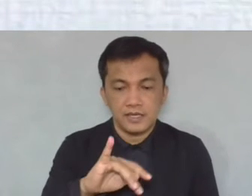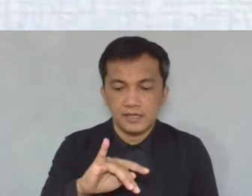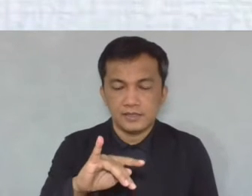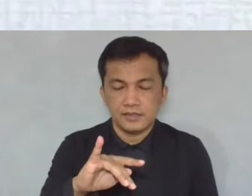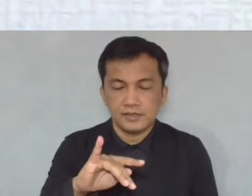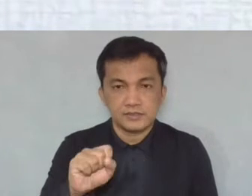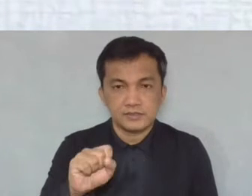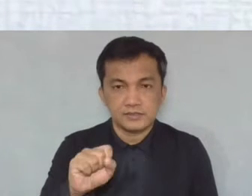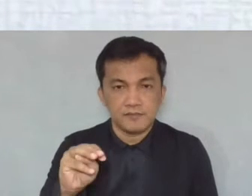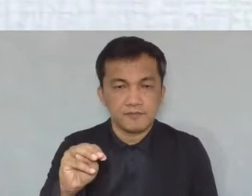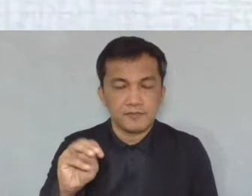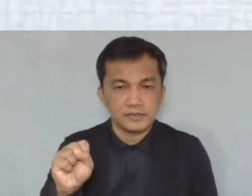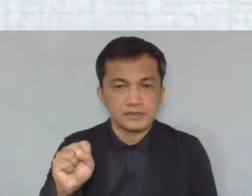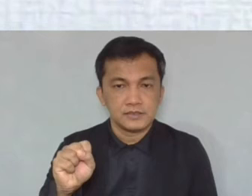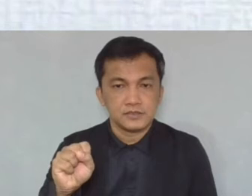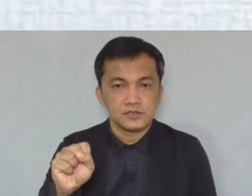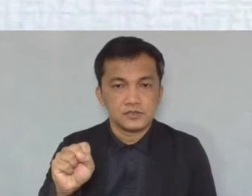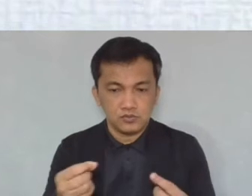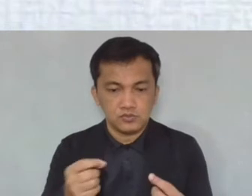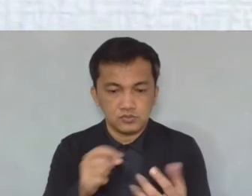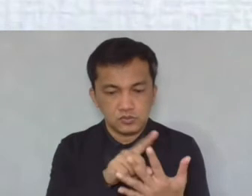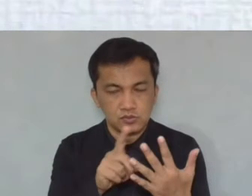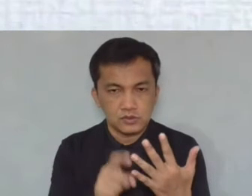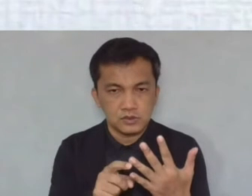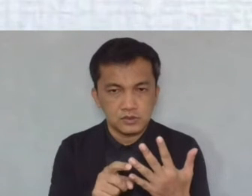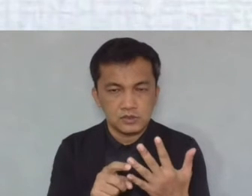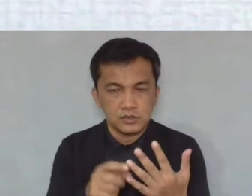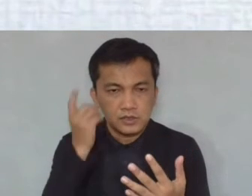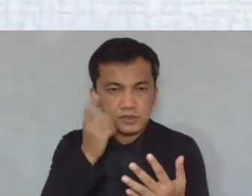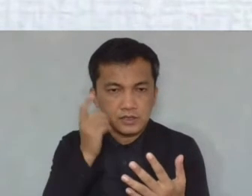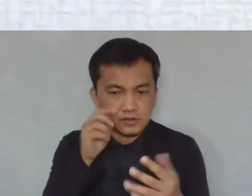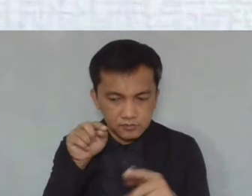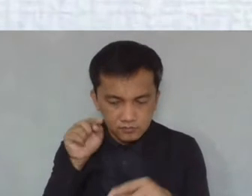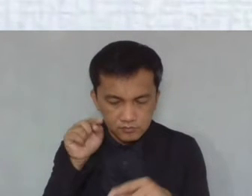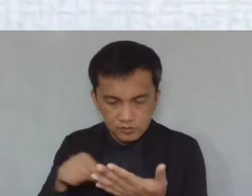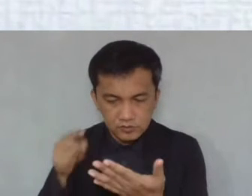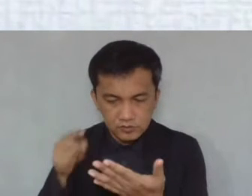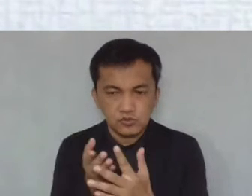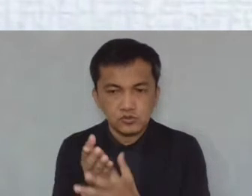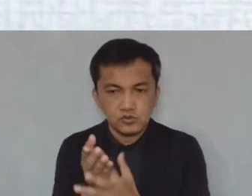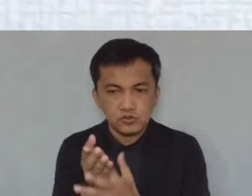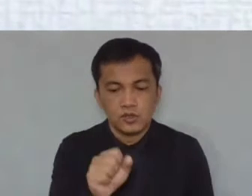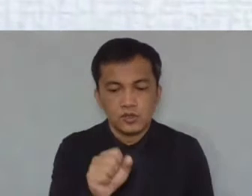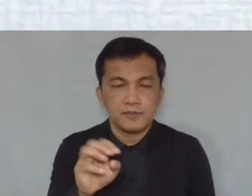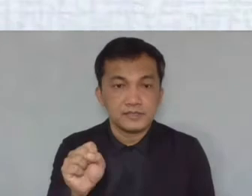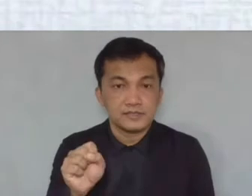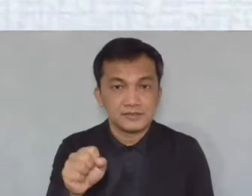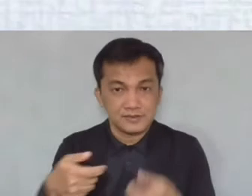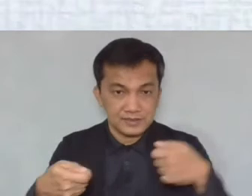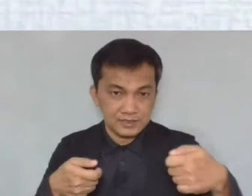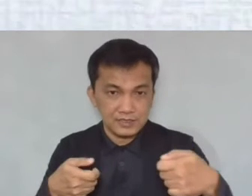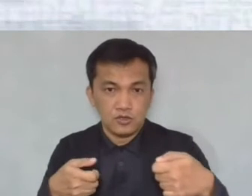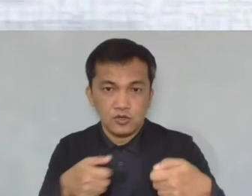AI-SMS system will do contact tracing and daily monitoring of symptoms via SMS for all in-home quarantine